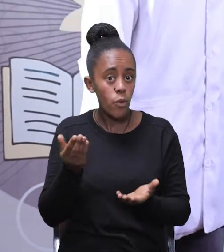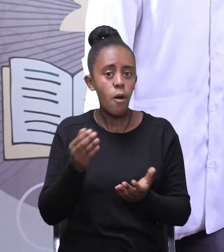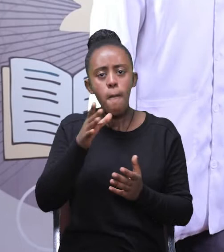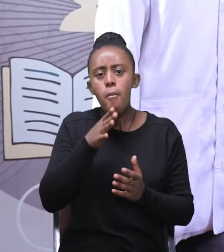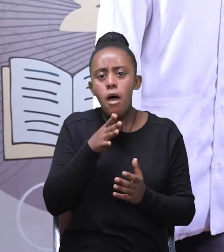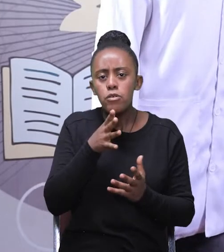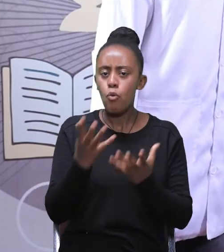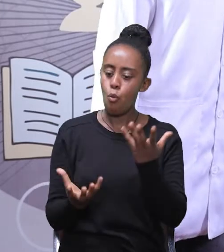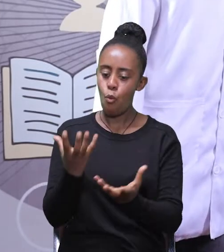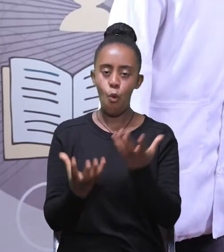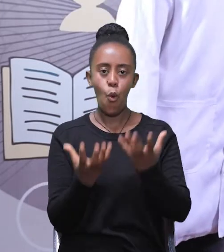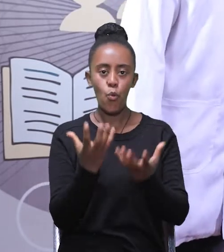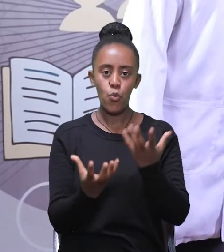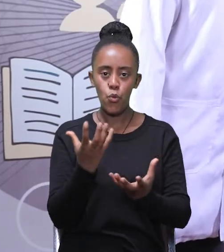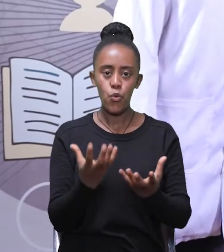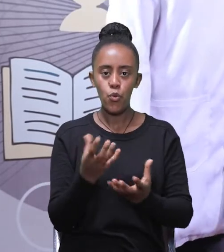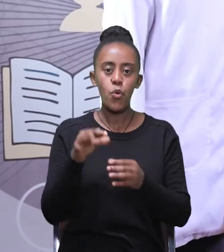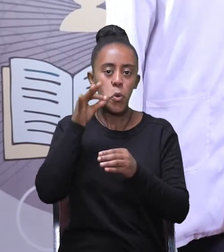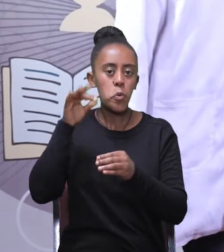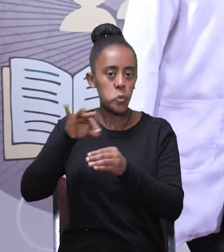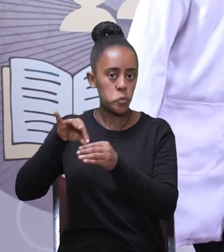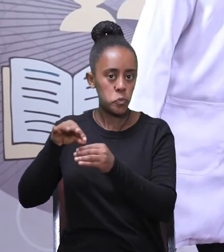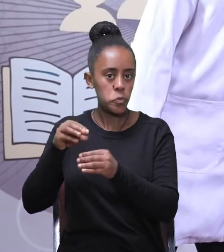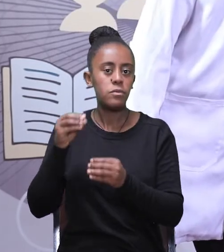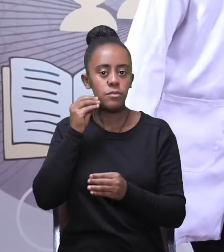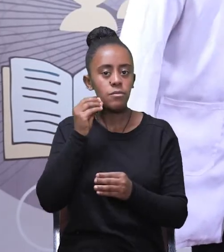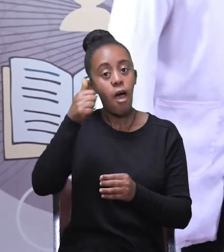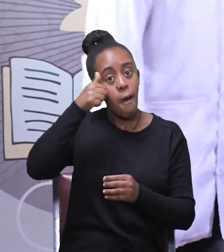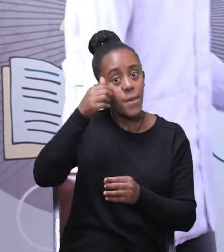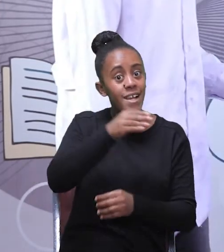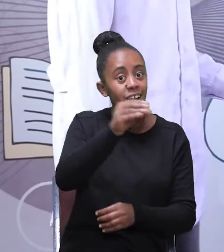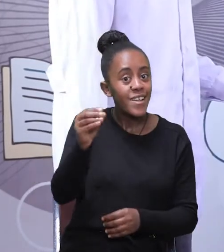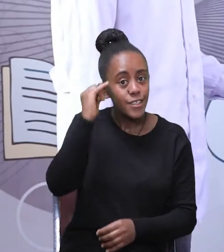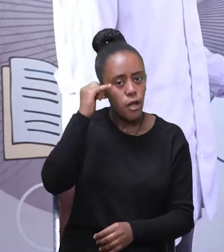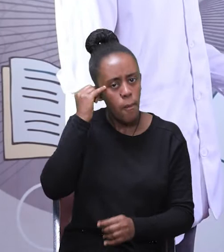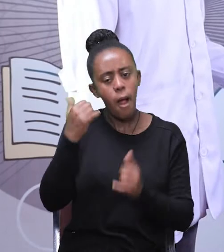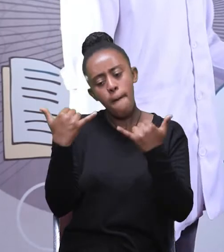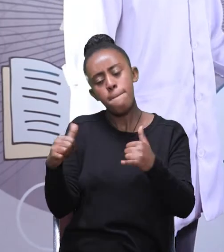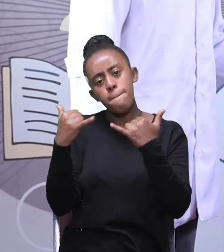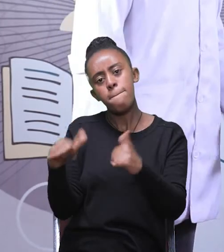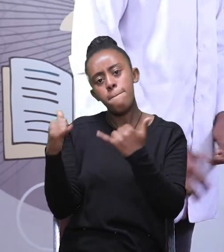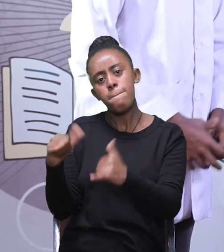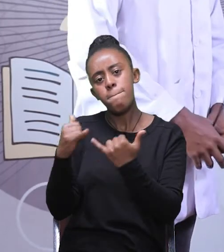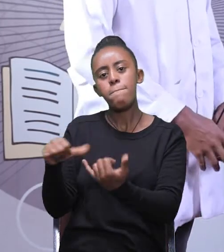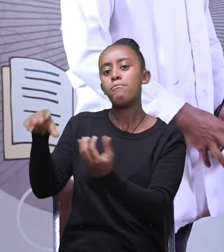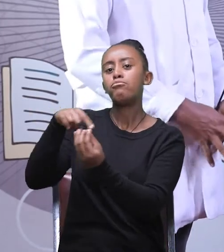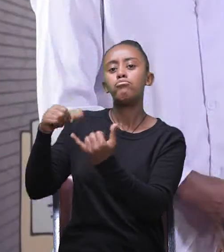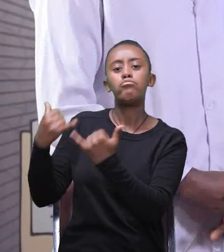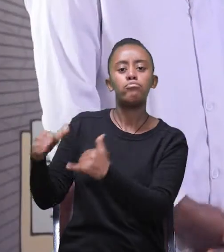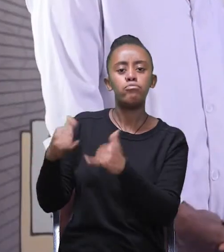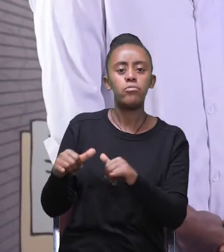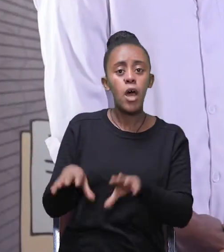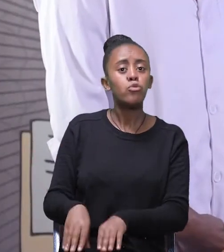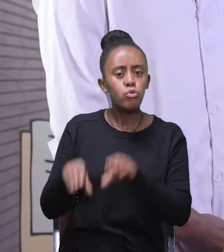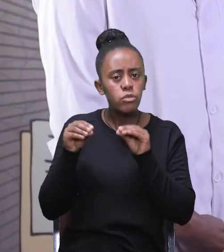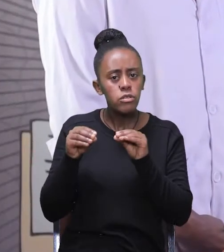Mother cooks them in the kitchen. Ahmed and Jamal play in the compound. Student, have